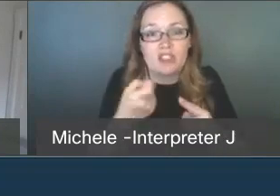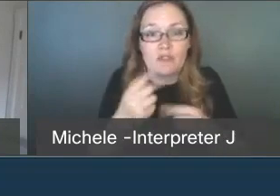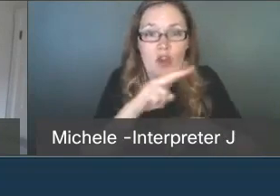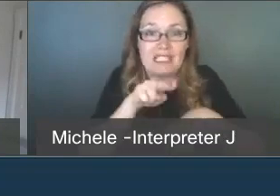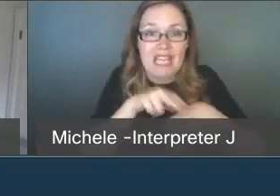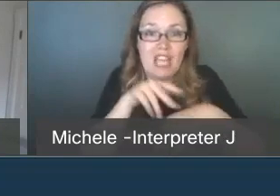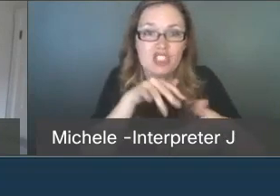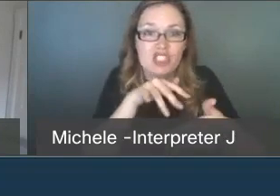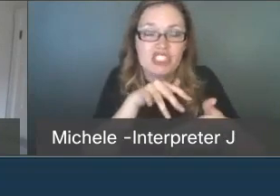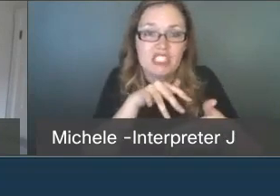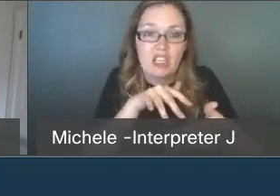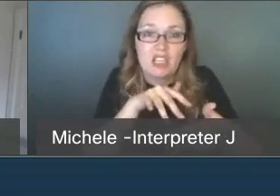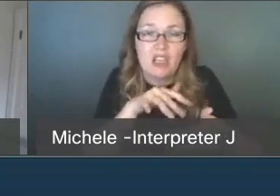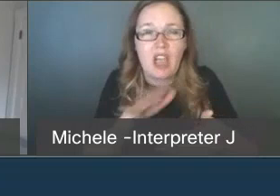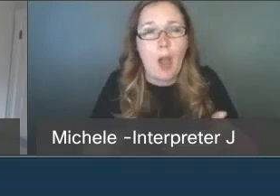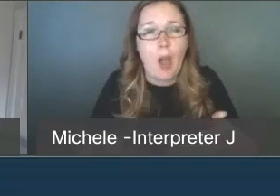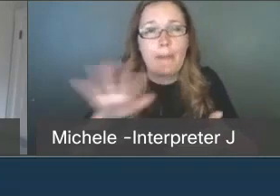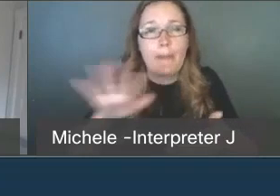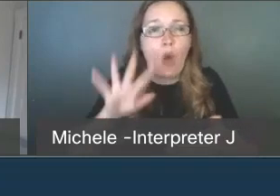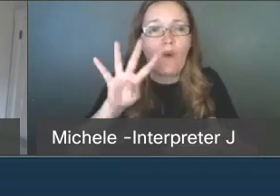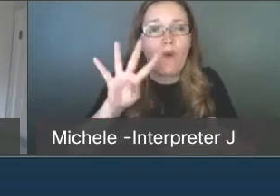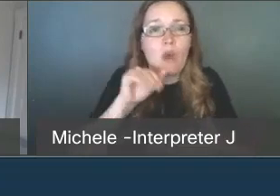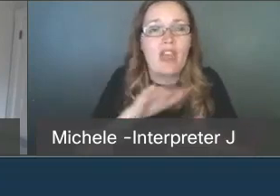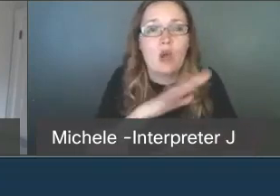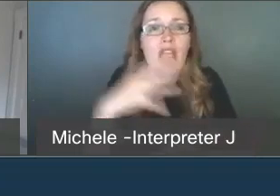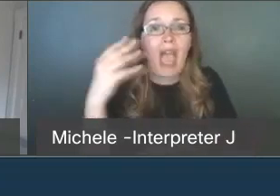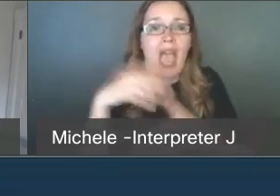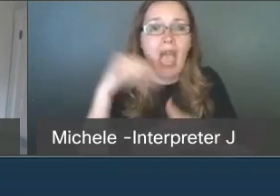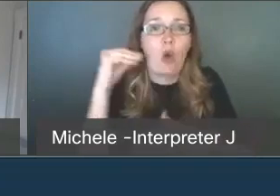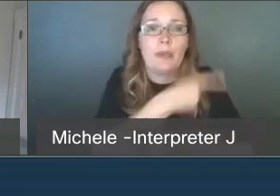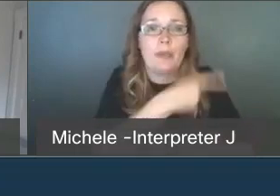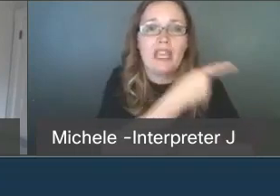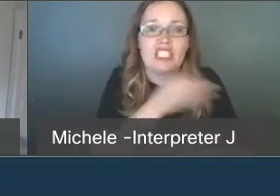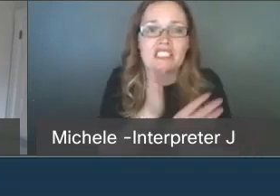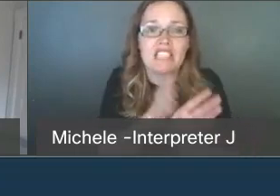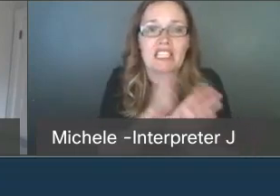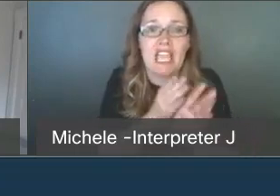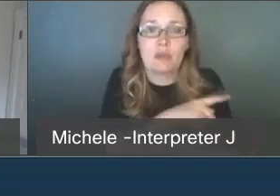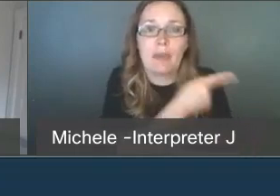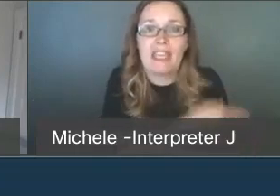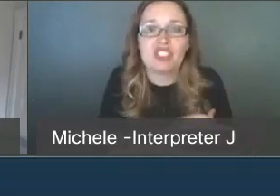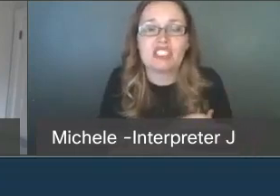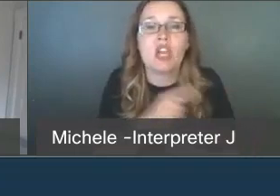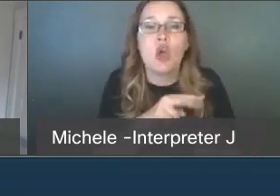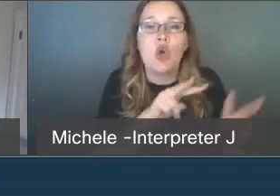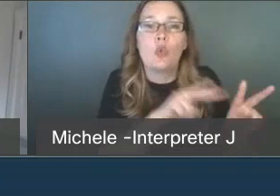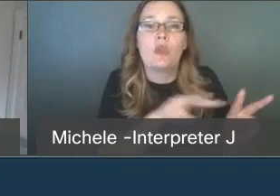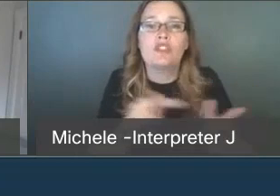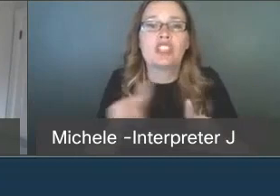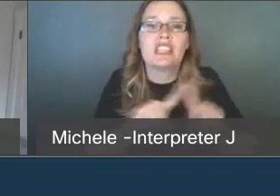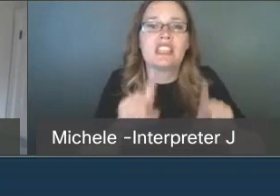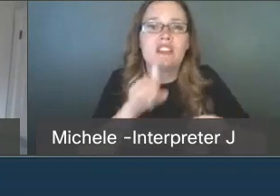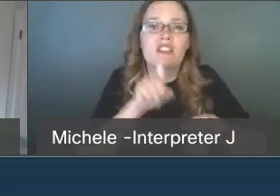over 4,000 psychiatric outpatients. And we looked at the various timeframes of